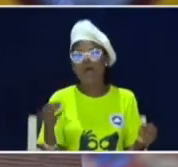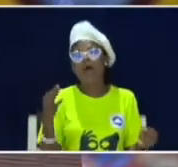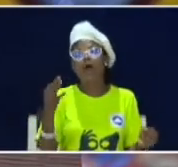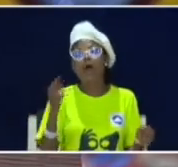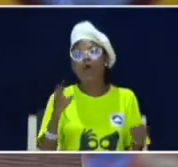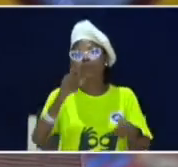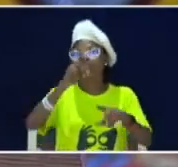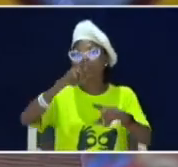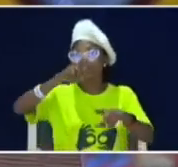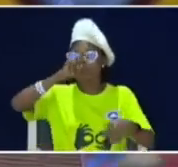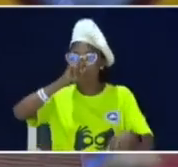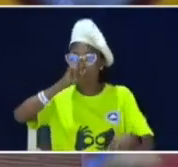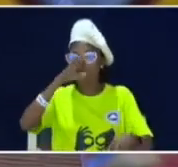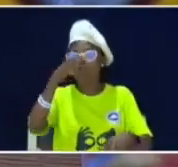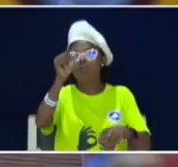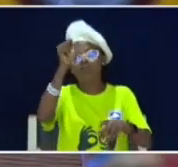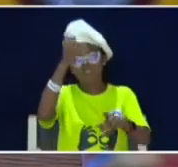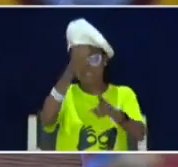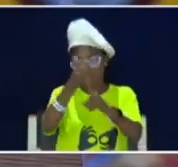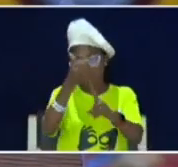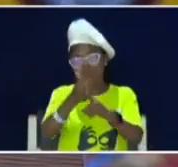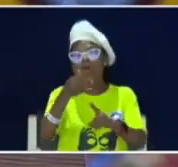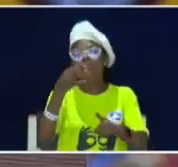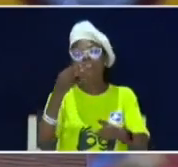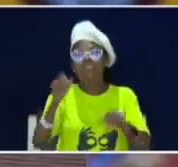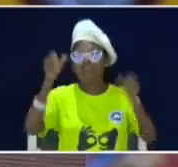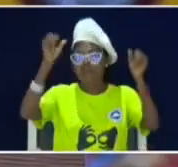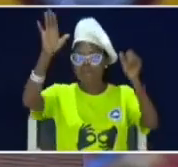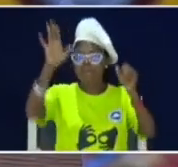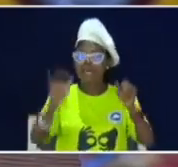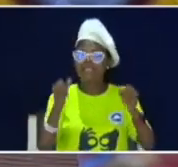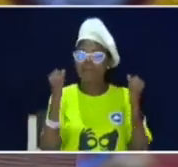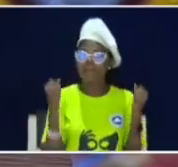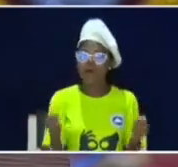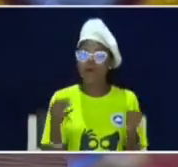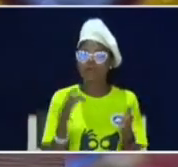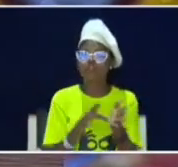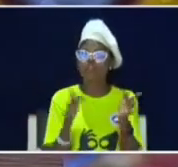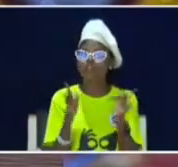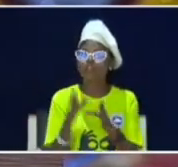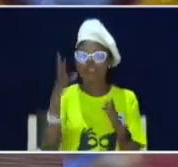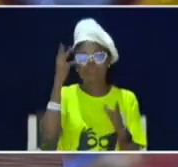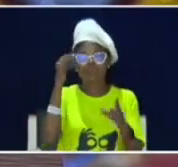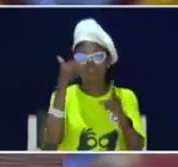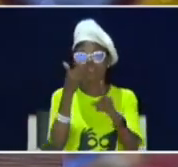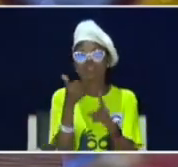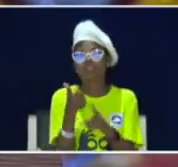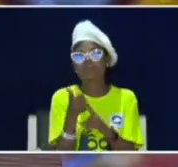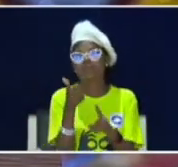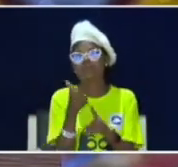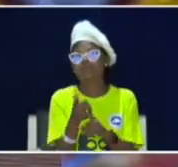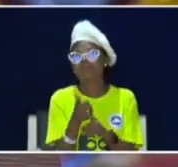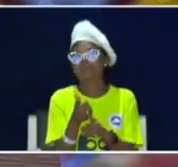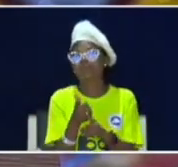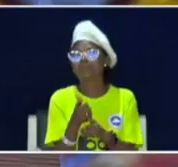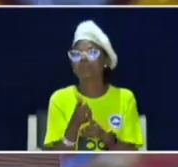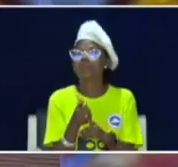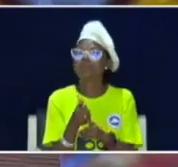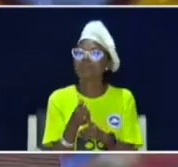himself. It is by the power of Jesus himself. The strength of Nero and Cobb has even failed us in our